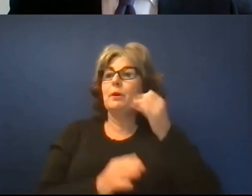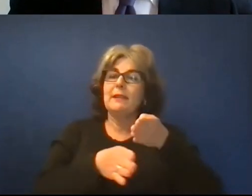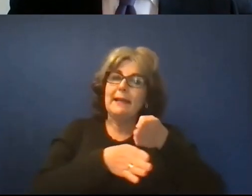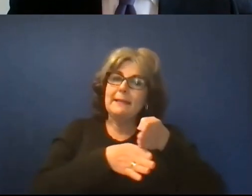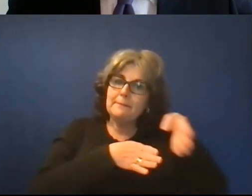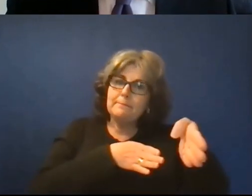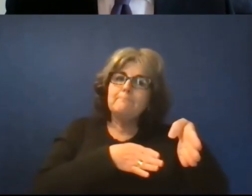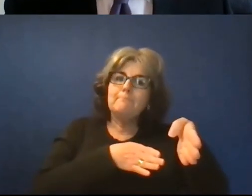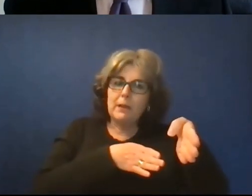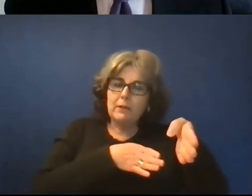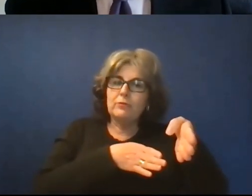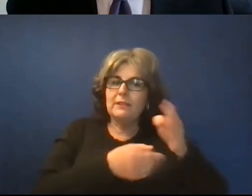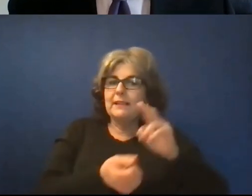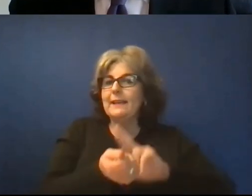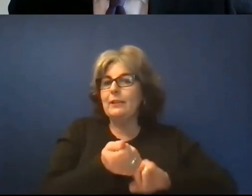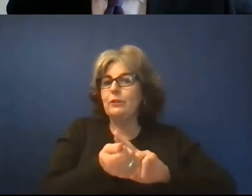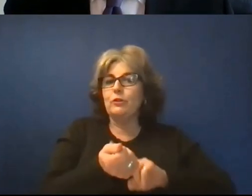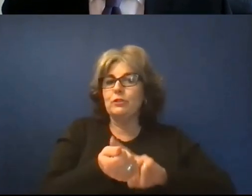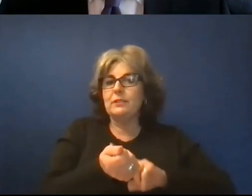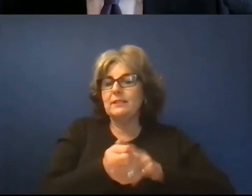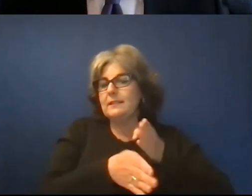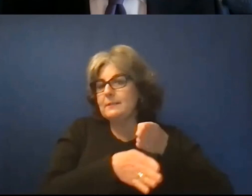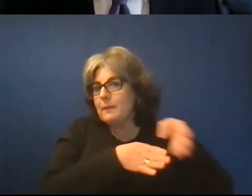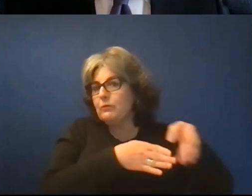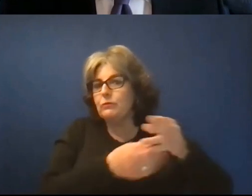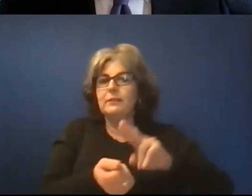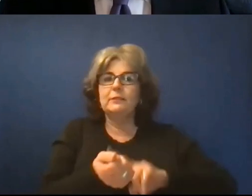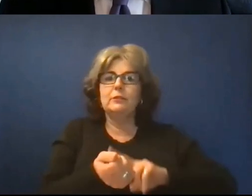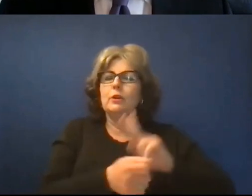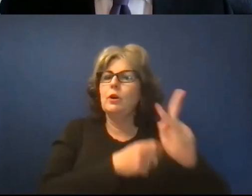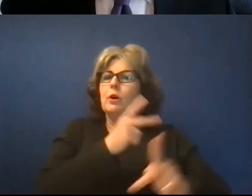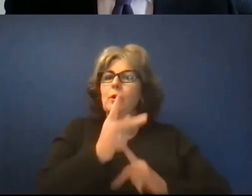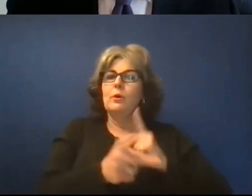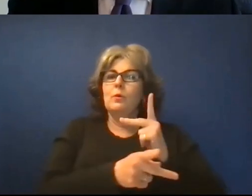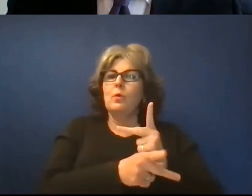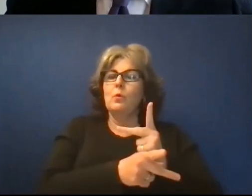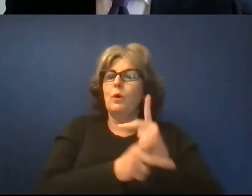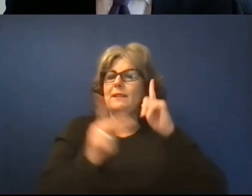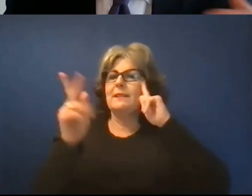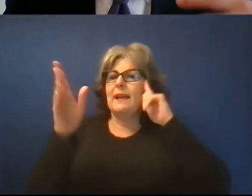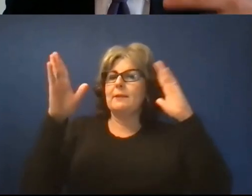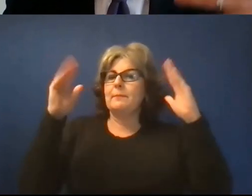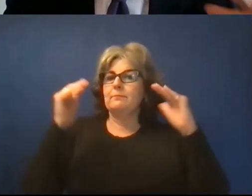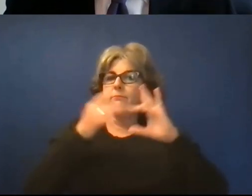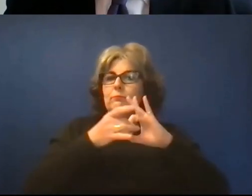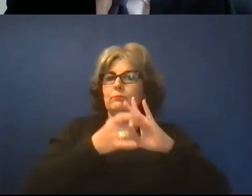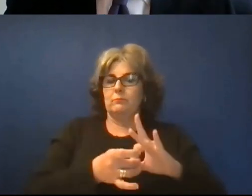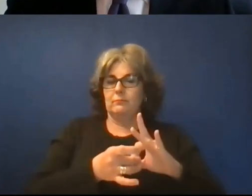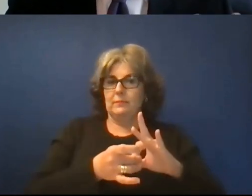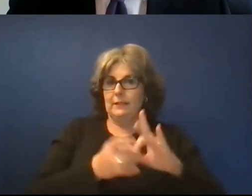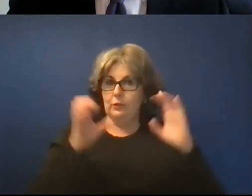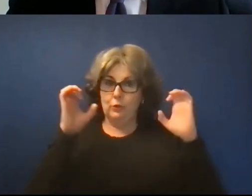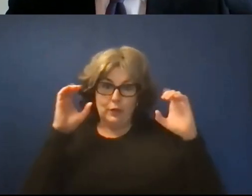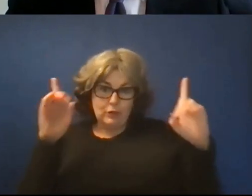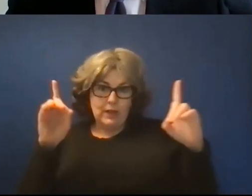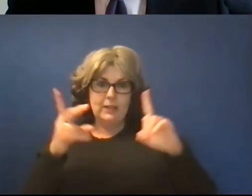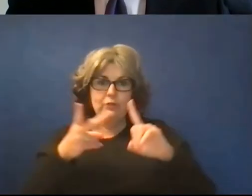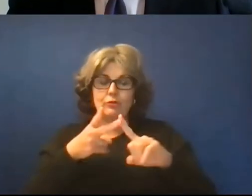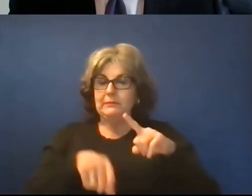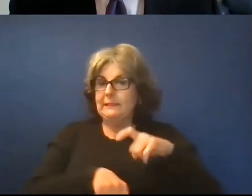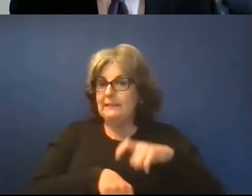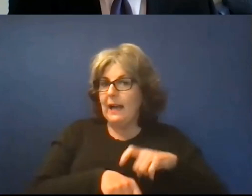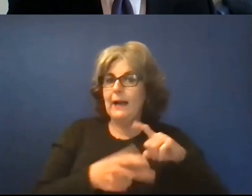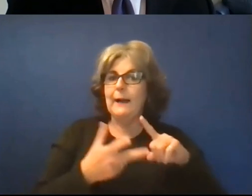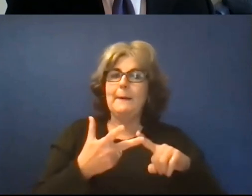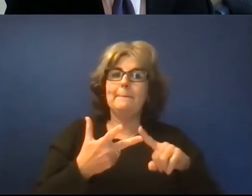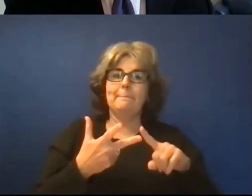specialty, okay, a nursing specialty, what's the expectation in terms of education and time,